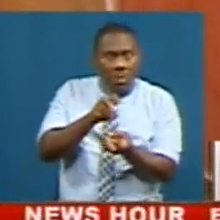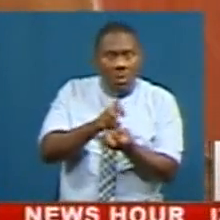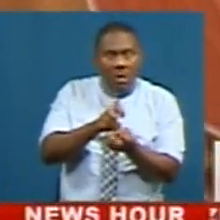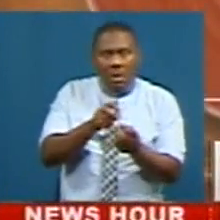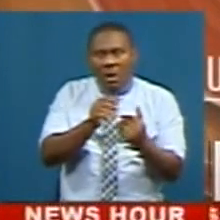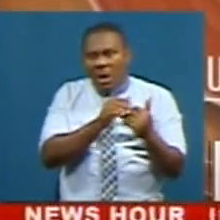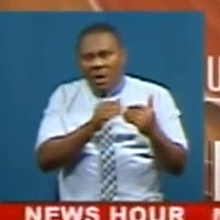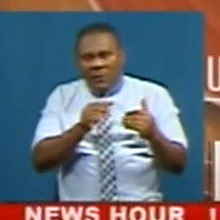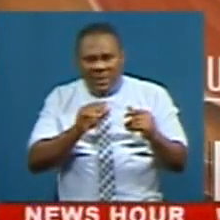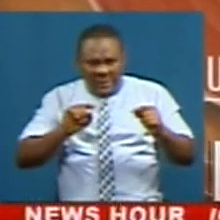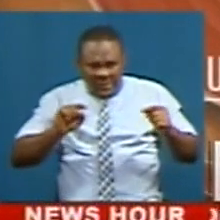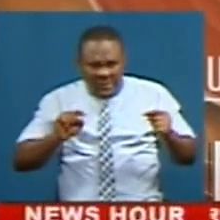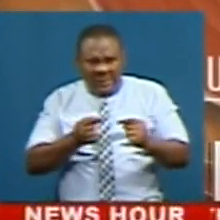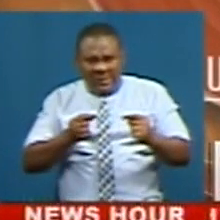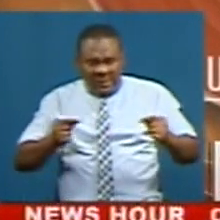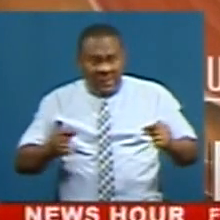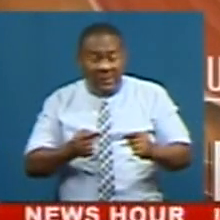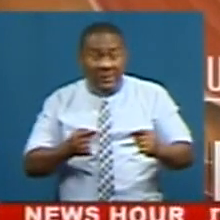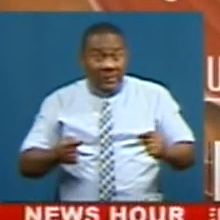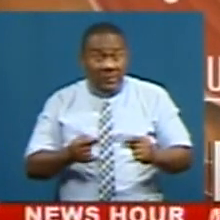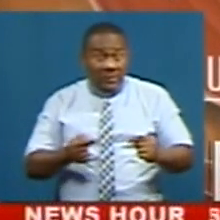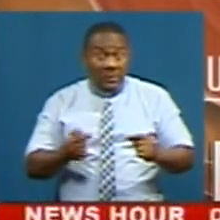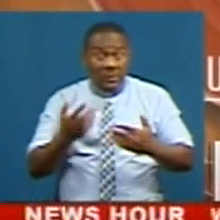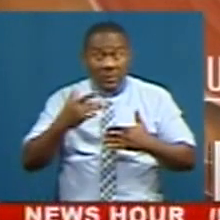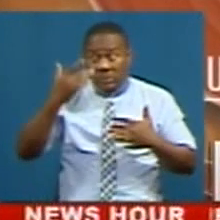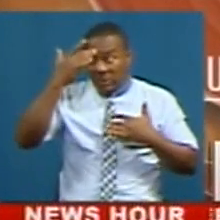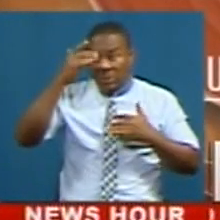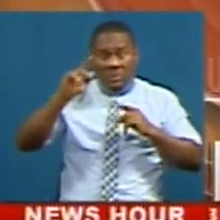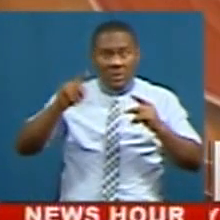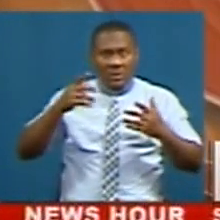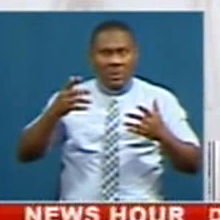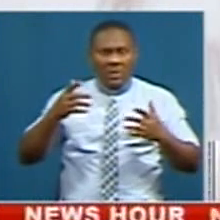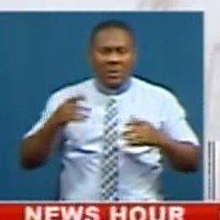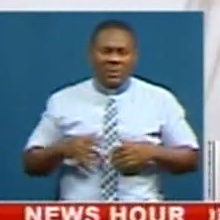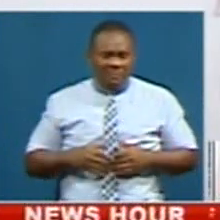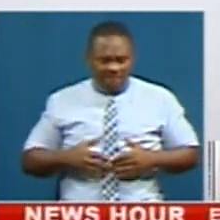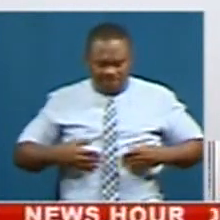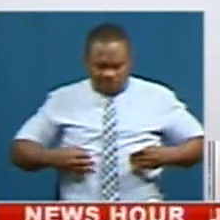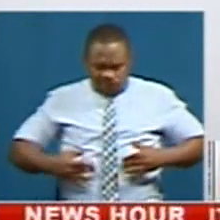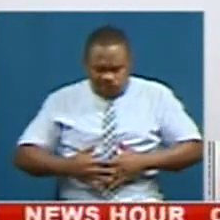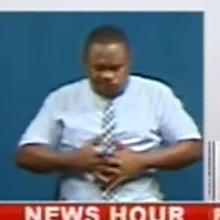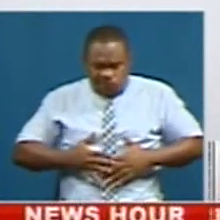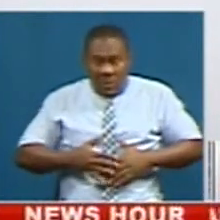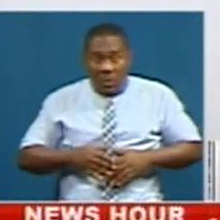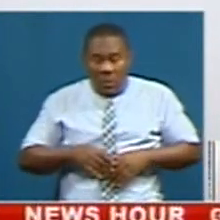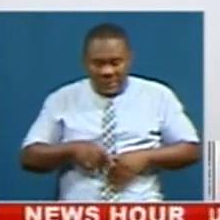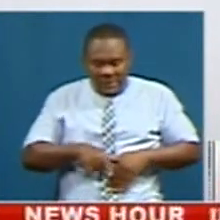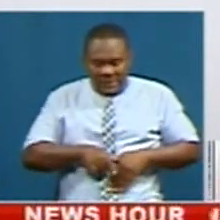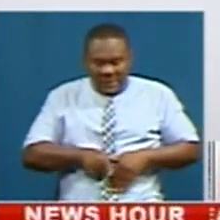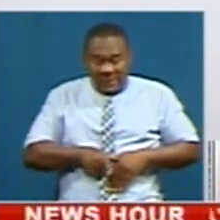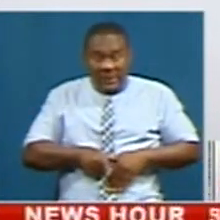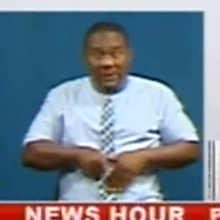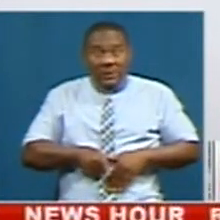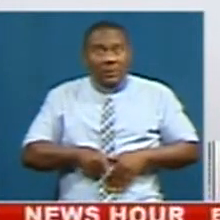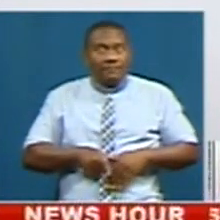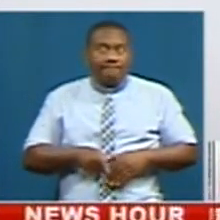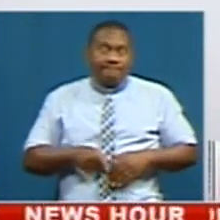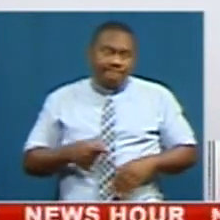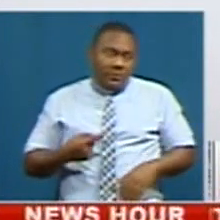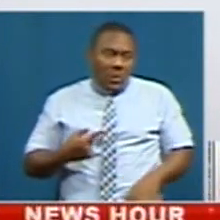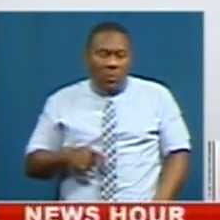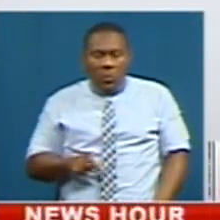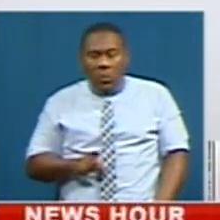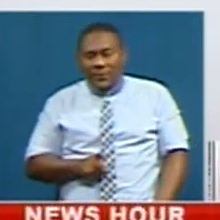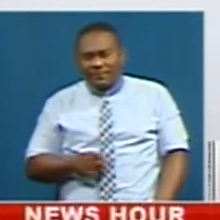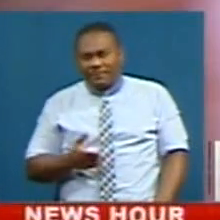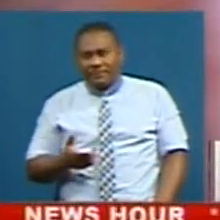with endometriosis. Some patients encounter pain with bowel movements or urination. Endometriosis is the cause